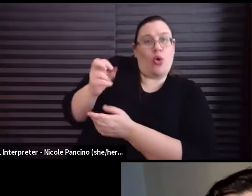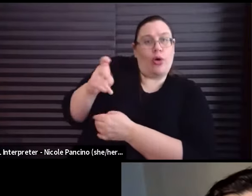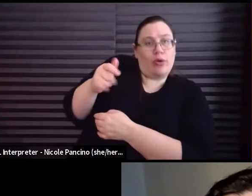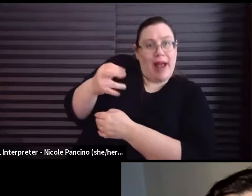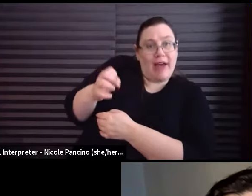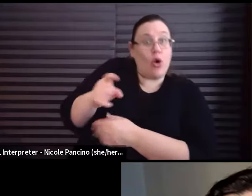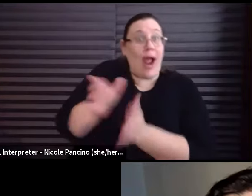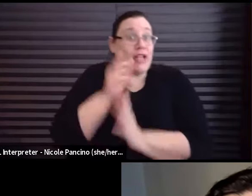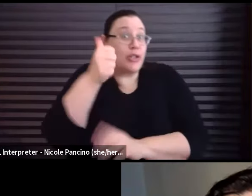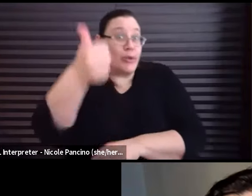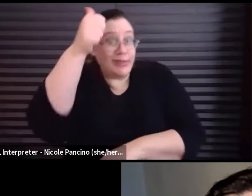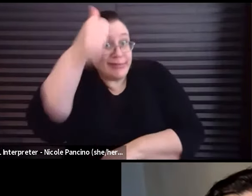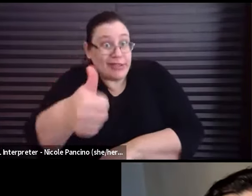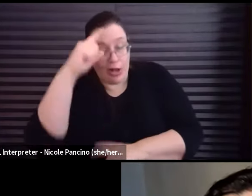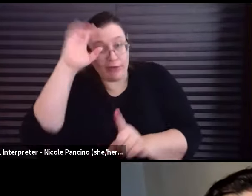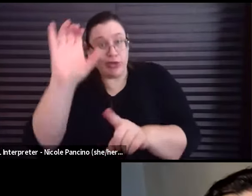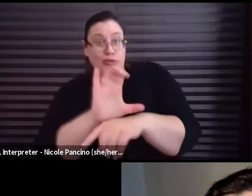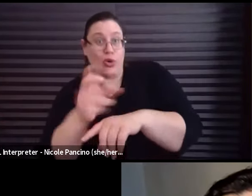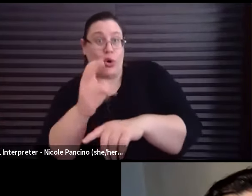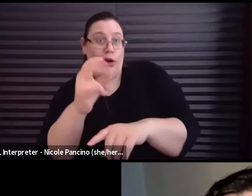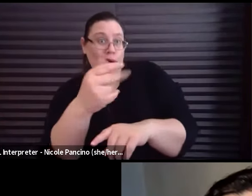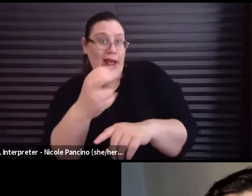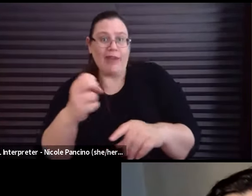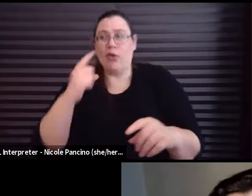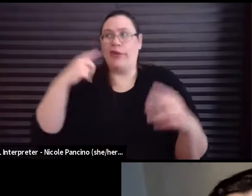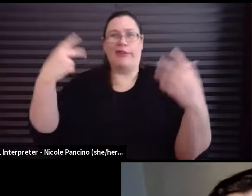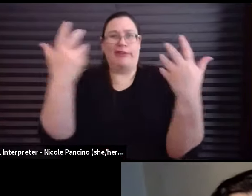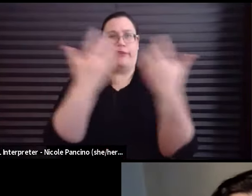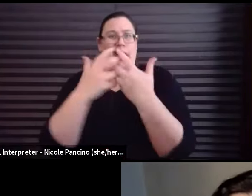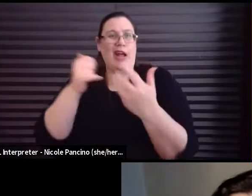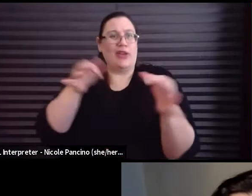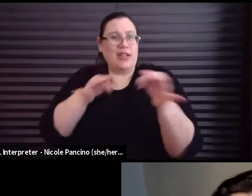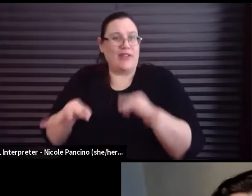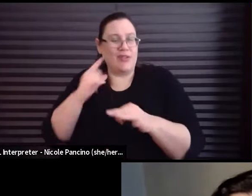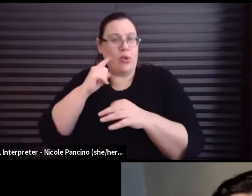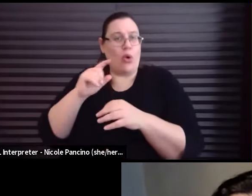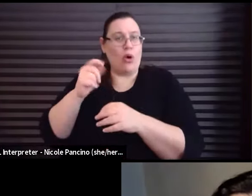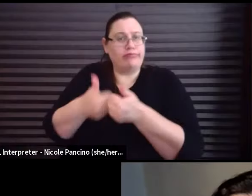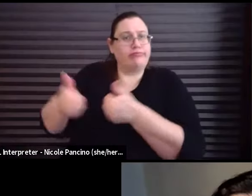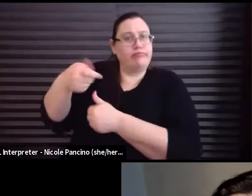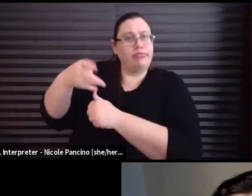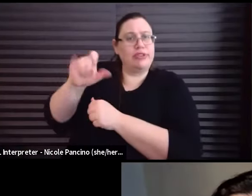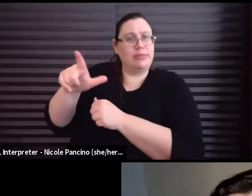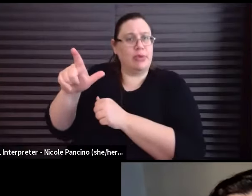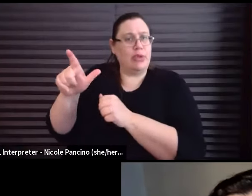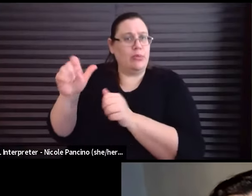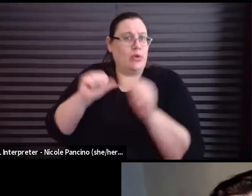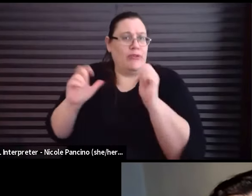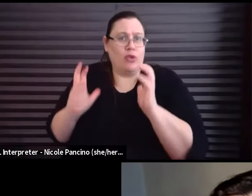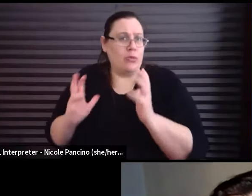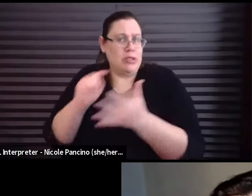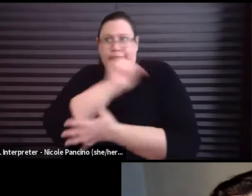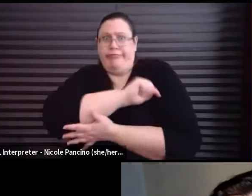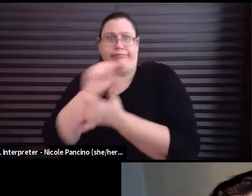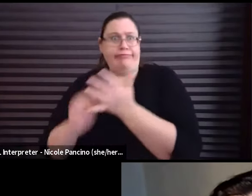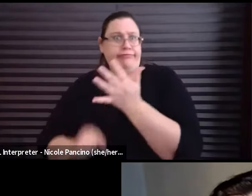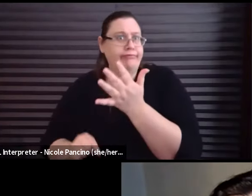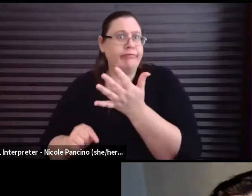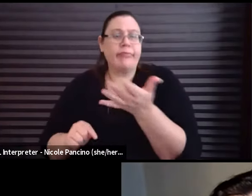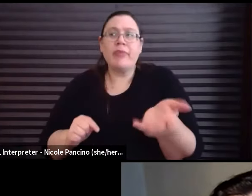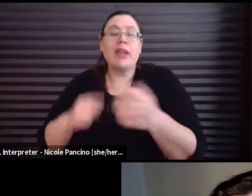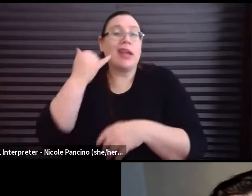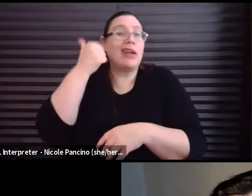something, if you fit into the other definitions of principal performers, all of that, even if you are an